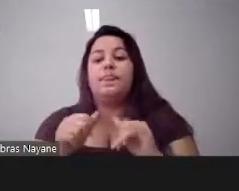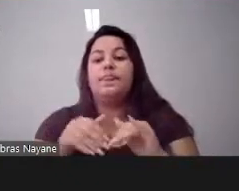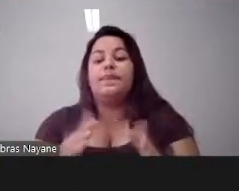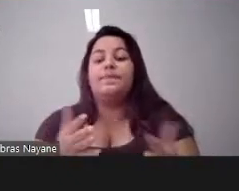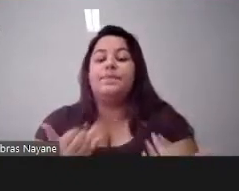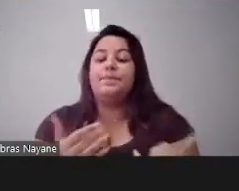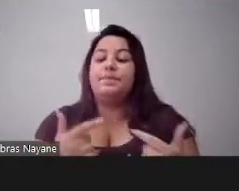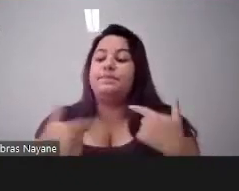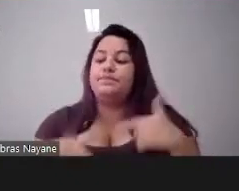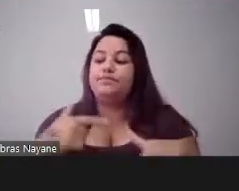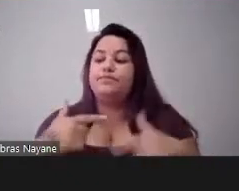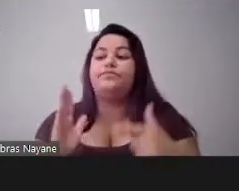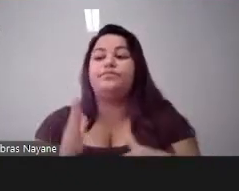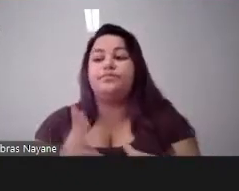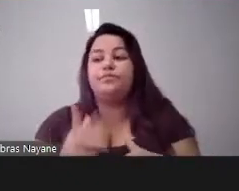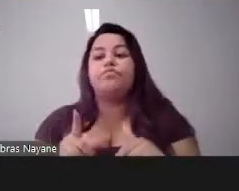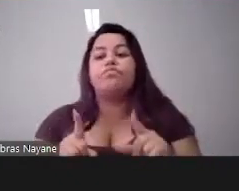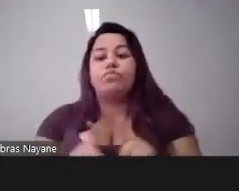we're talking about a